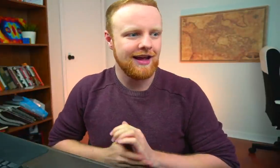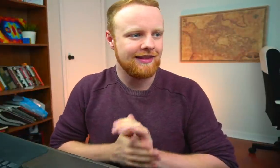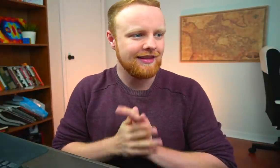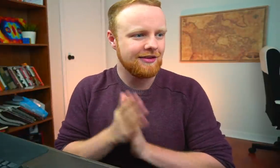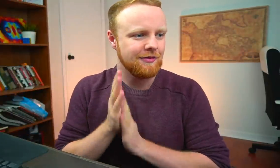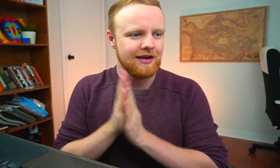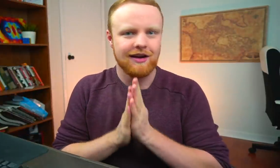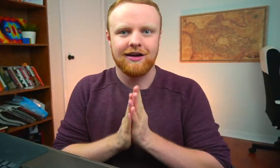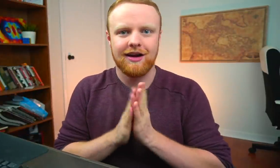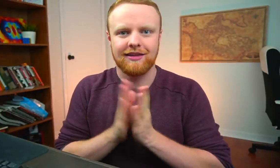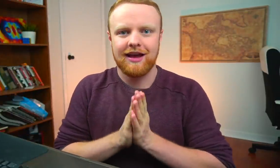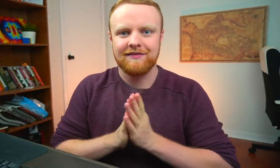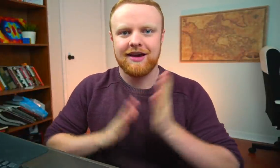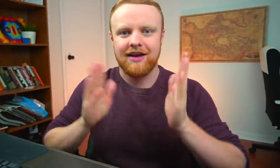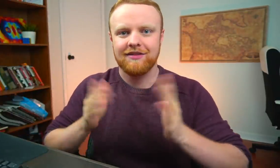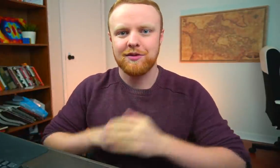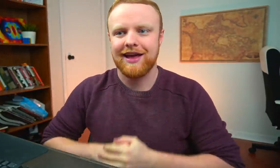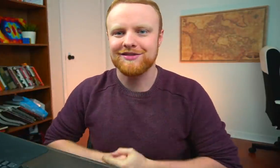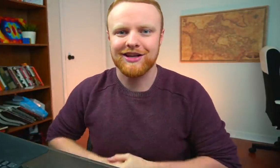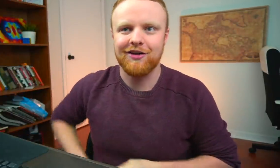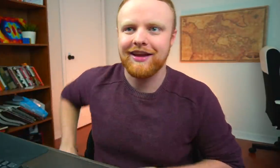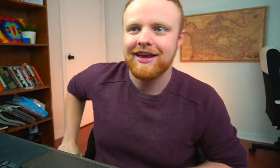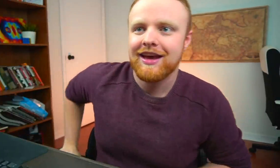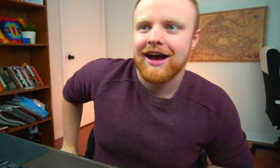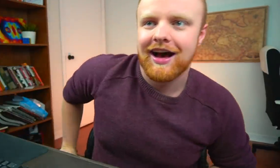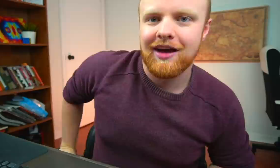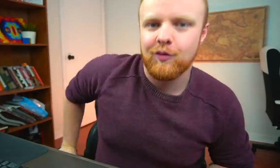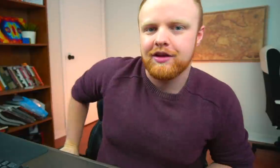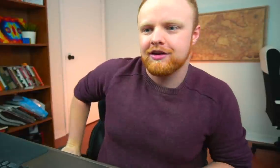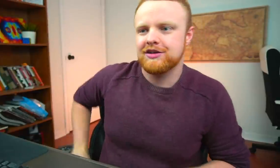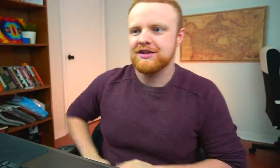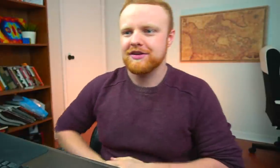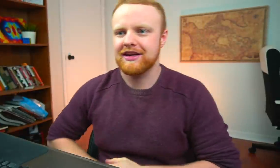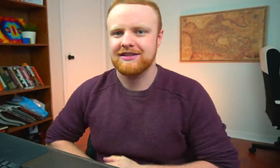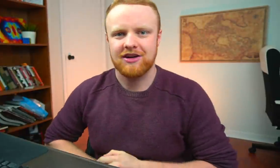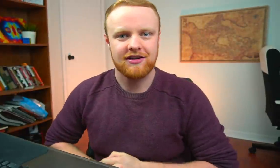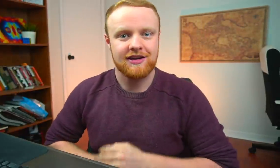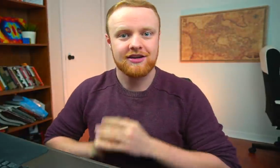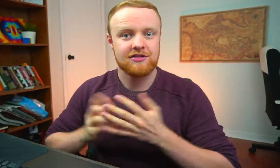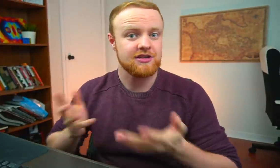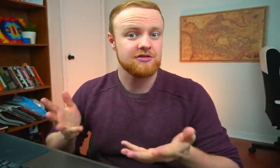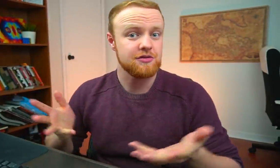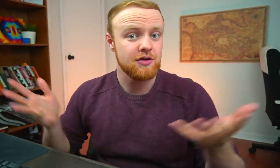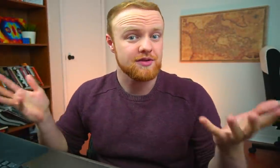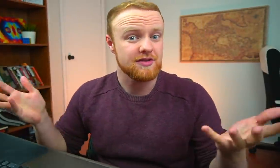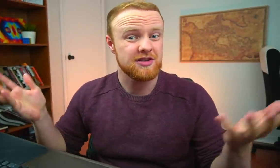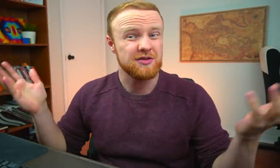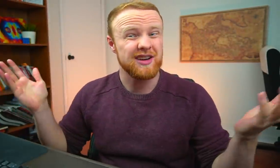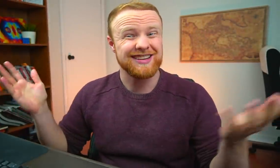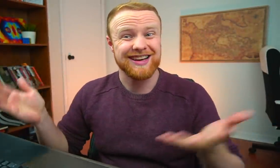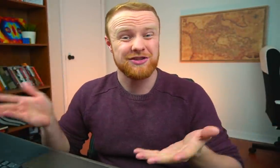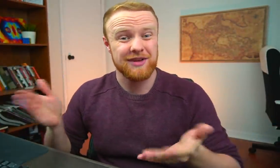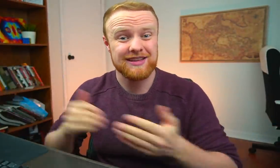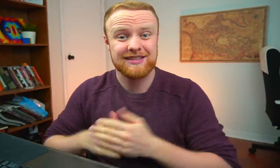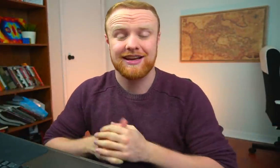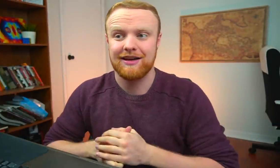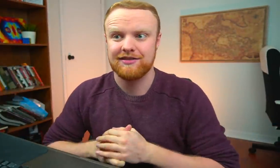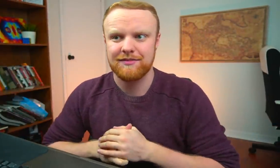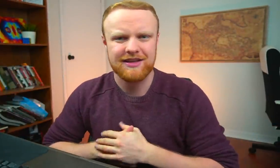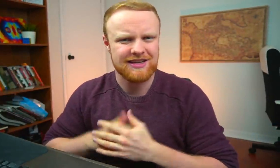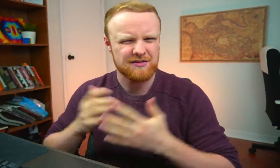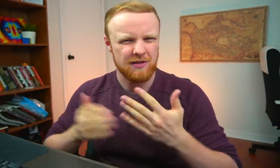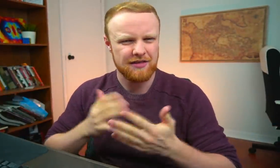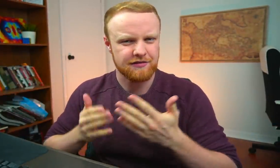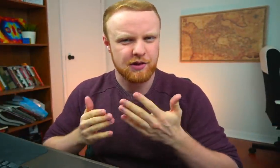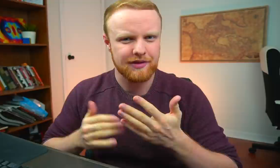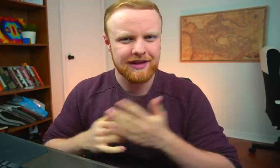All right, I think we are live now. Hey everyone, how's it going? We're just about to get started here. Justin Trudeau is about to do an address,